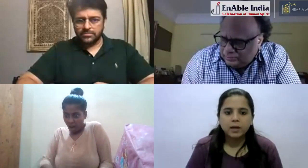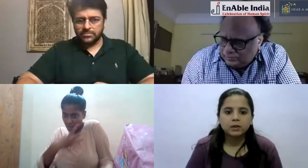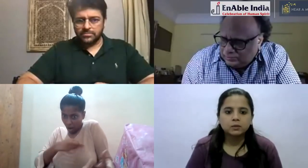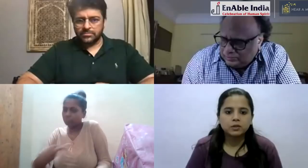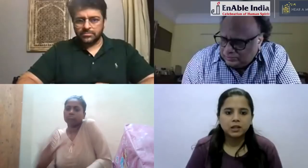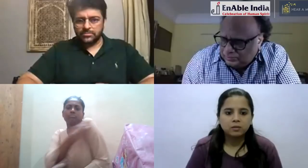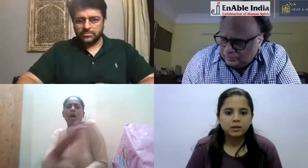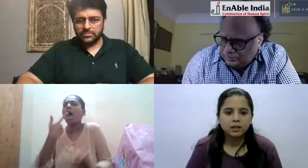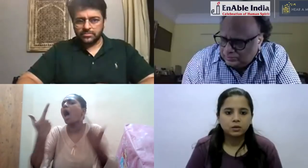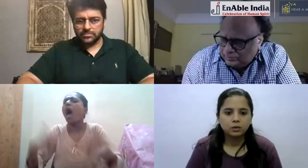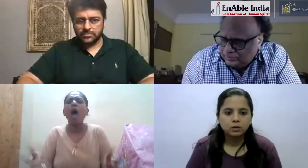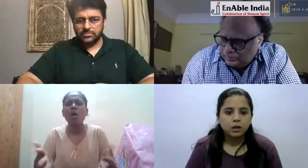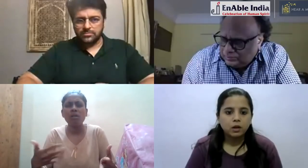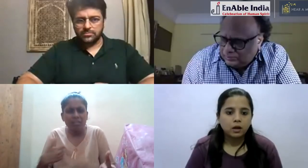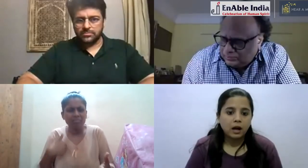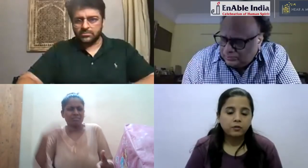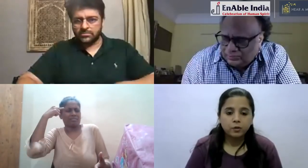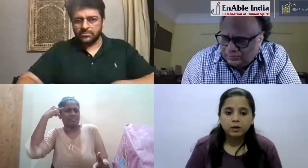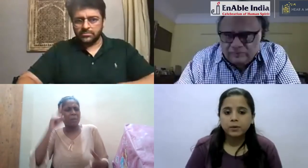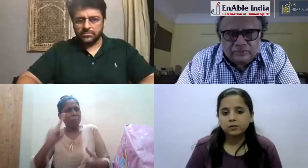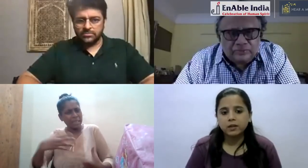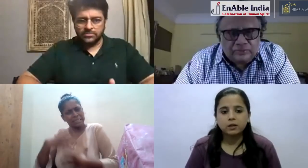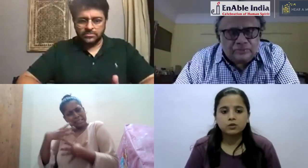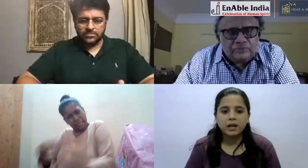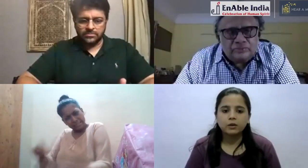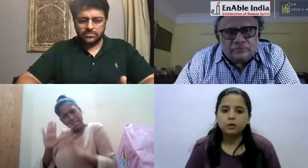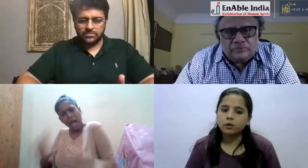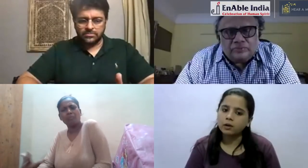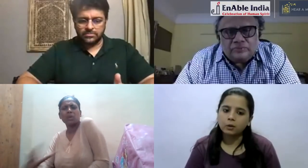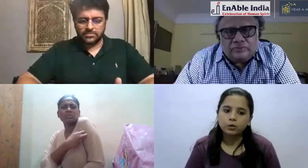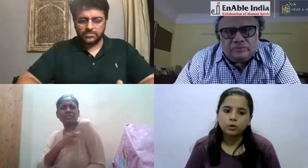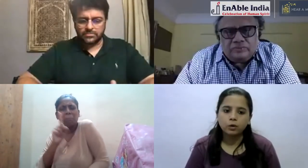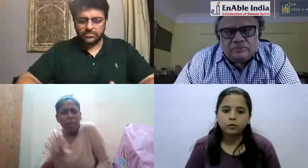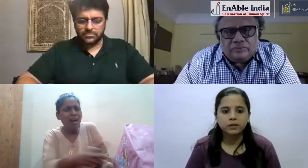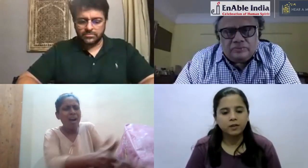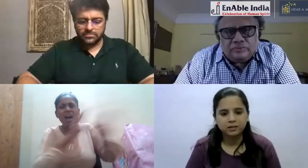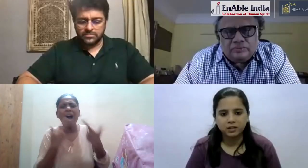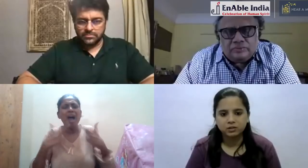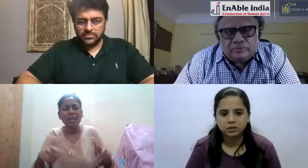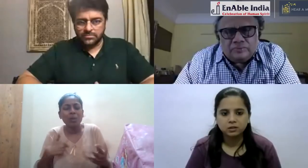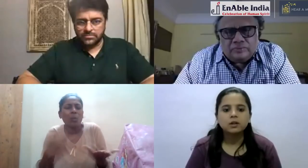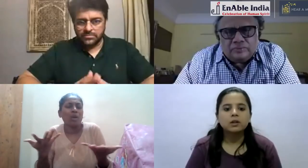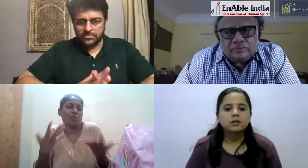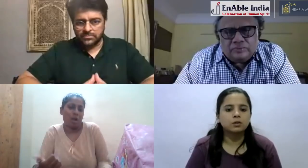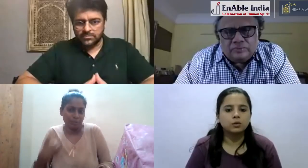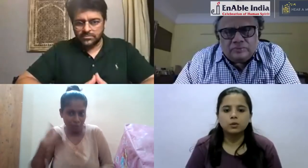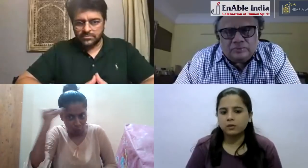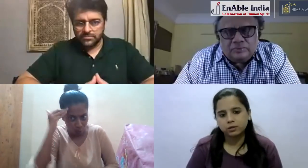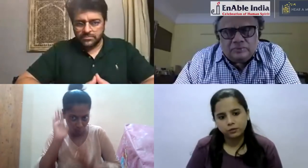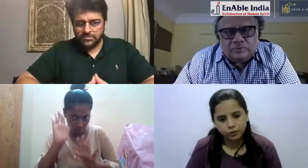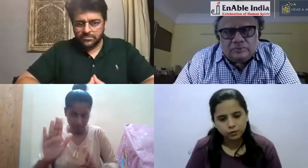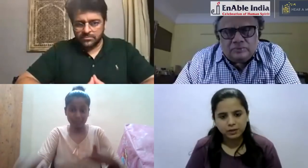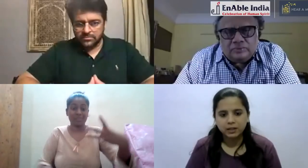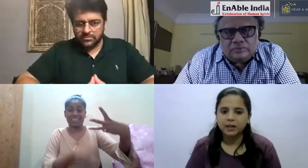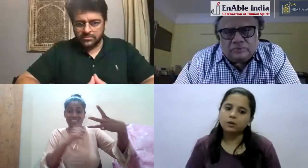and my mother was telling me that if you are breastfeeding your child, you are not allowed to go for the vaccination. So I